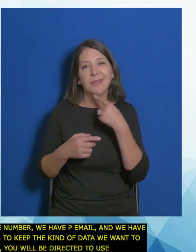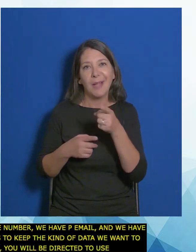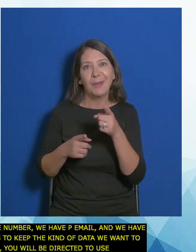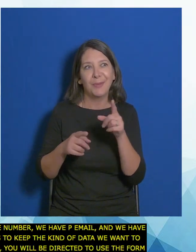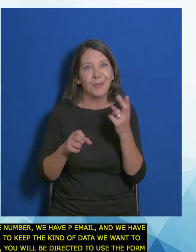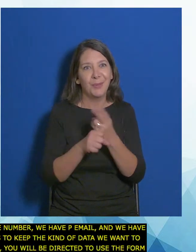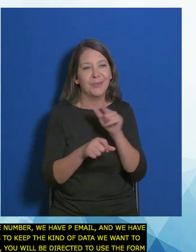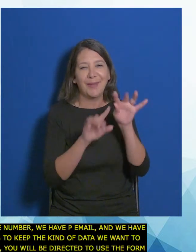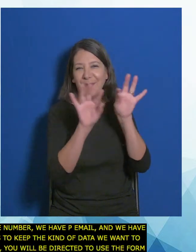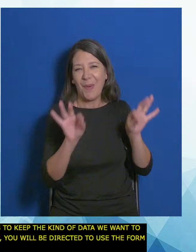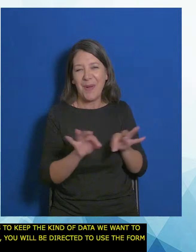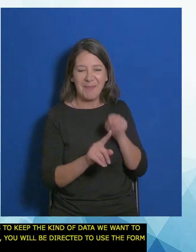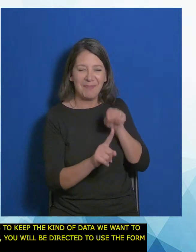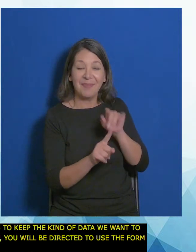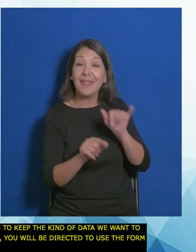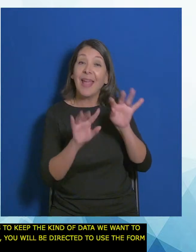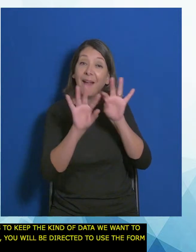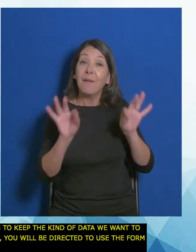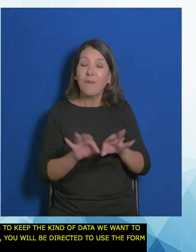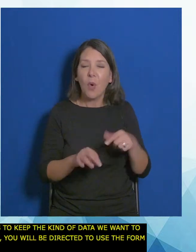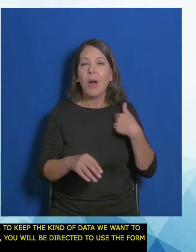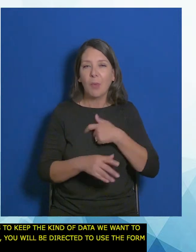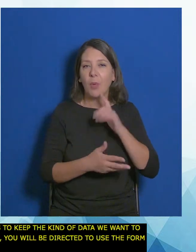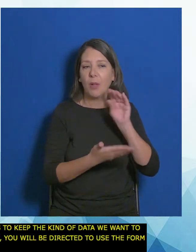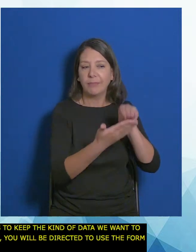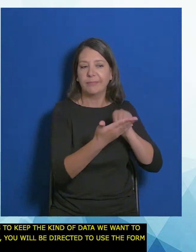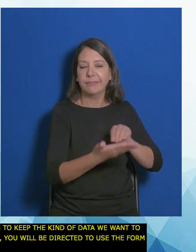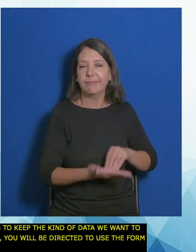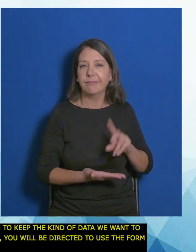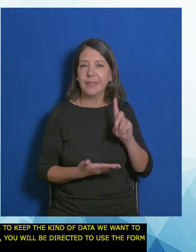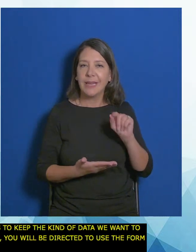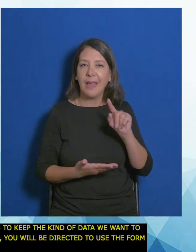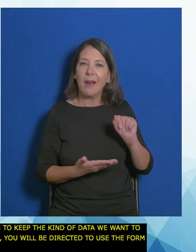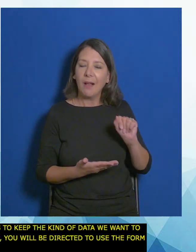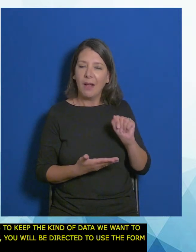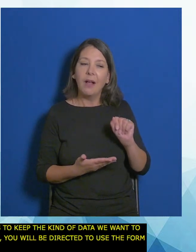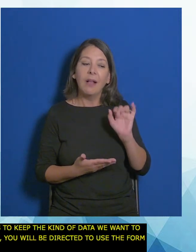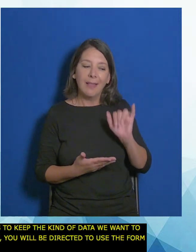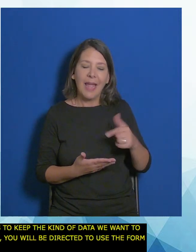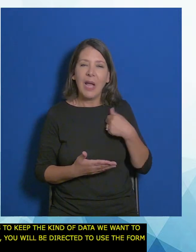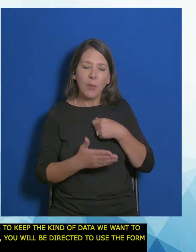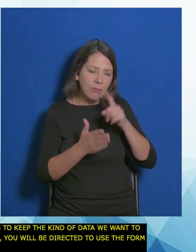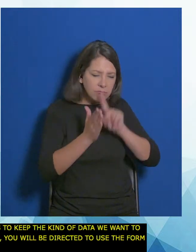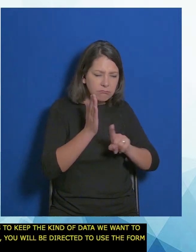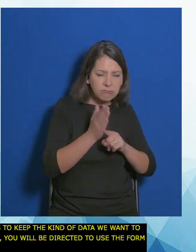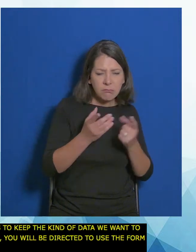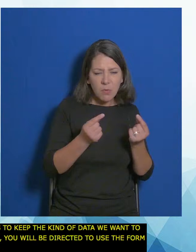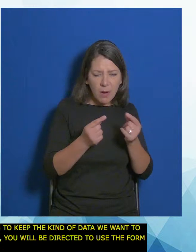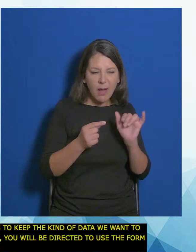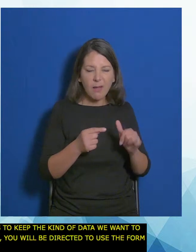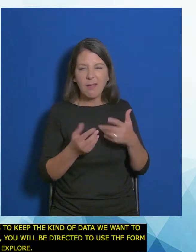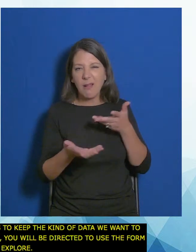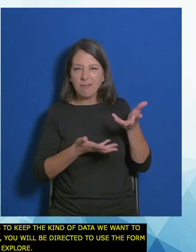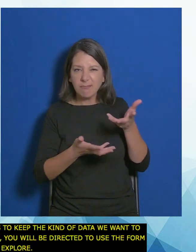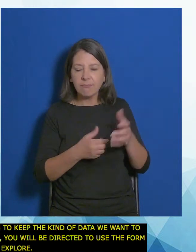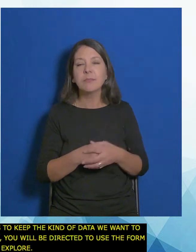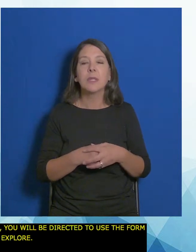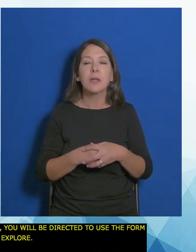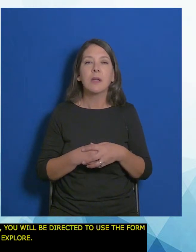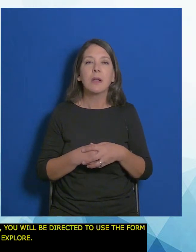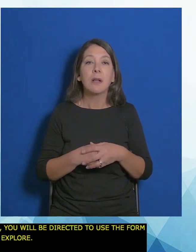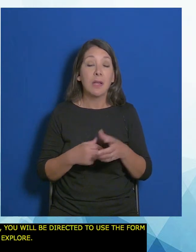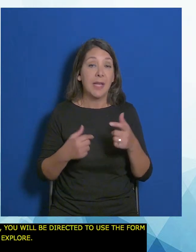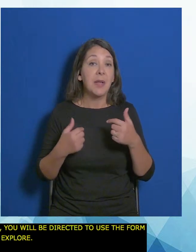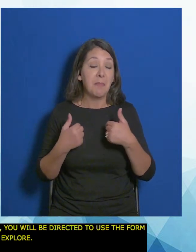our way of collecting the data that we'll need to explore. So I